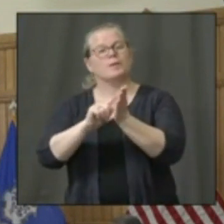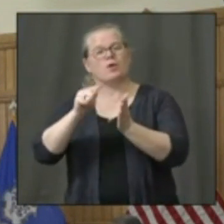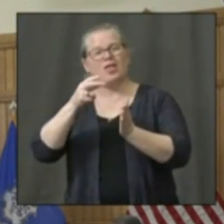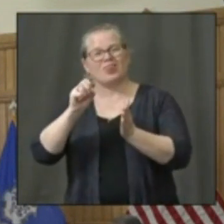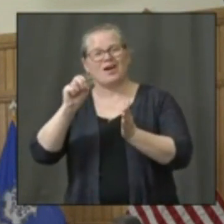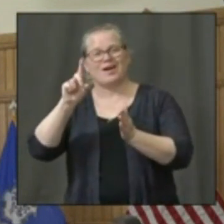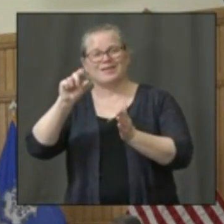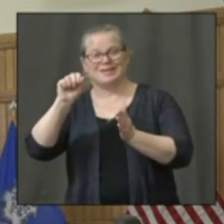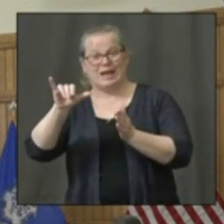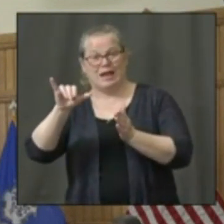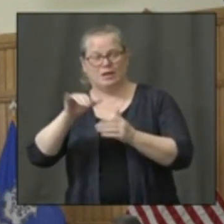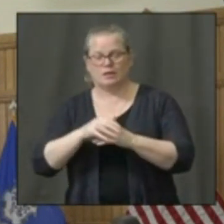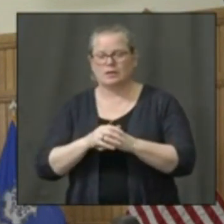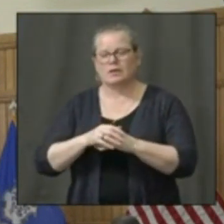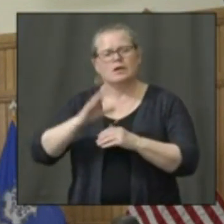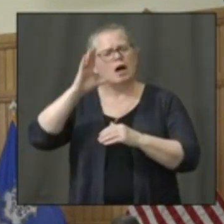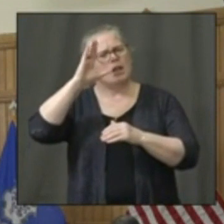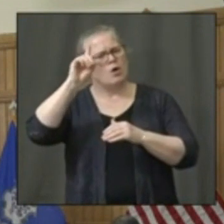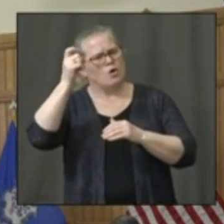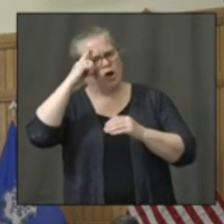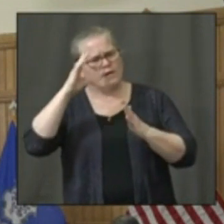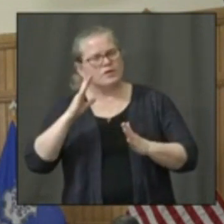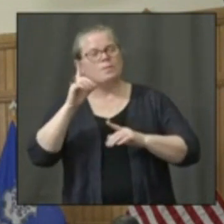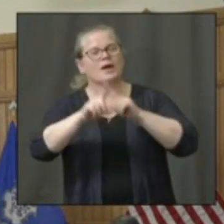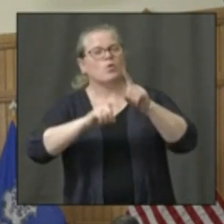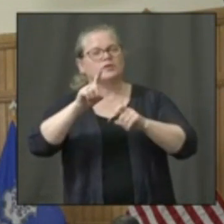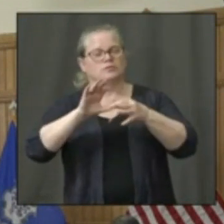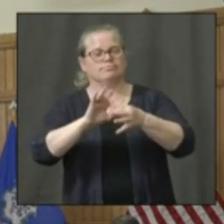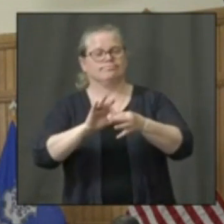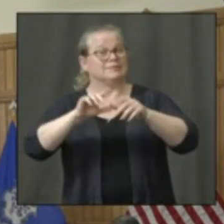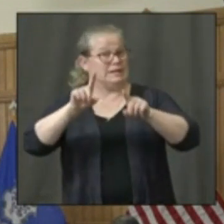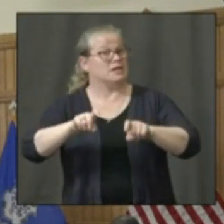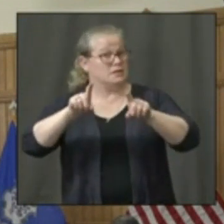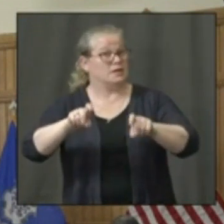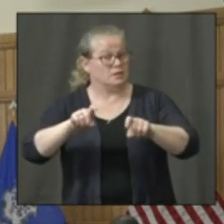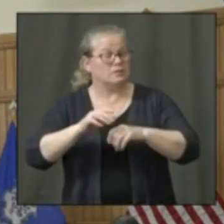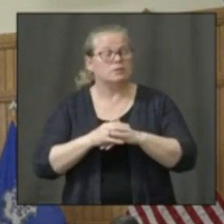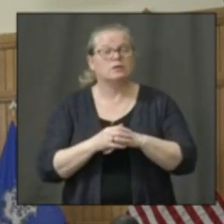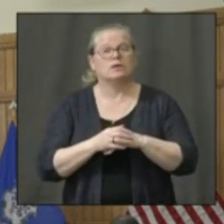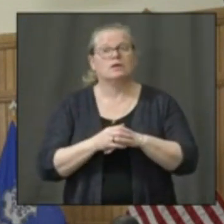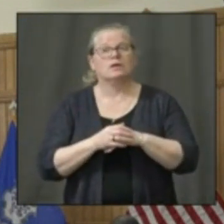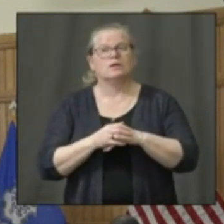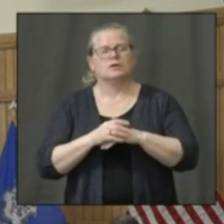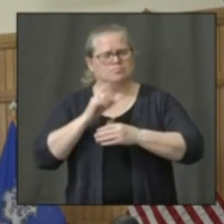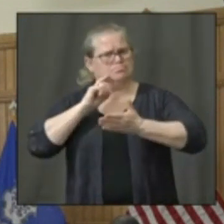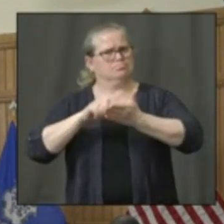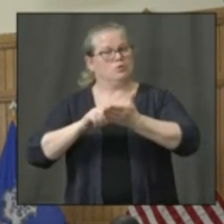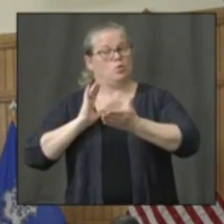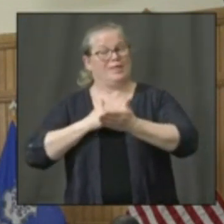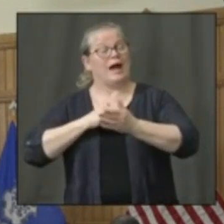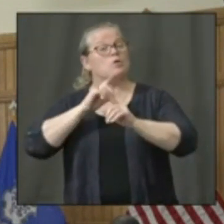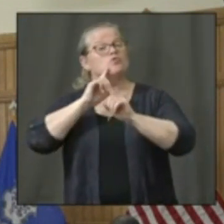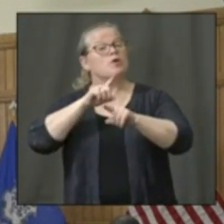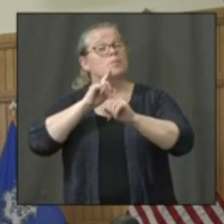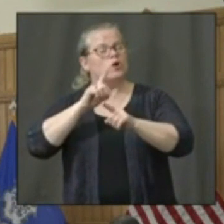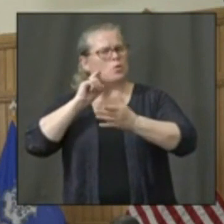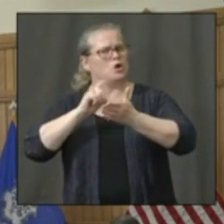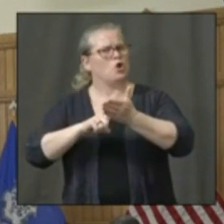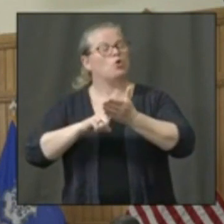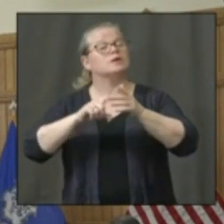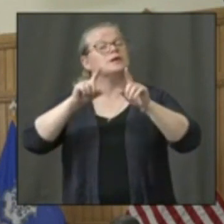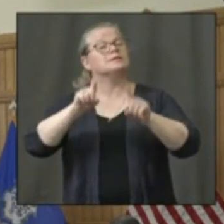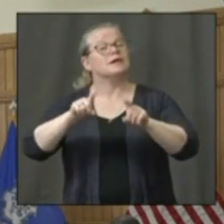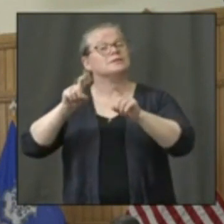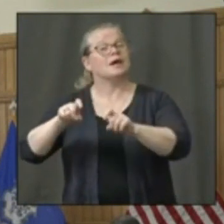Hi, Governor. My question is also surrounding sort of the testing. My colleagues and I are noticing in our reporting that there are some discrepancies as